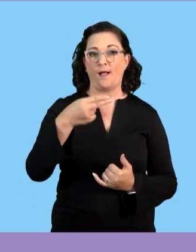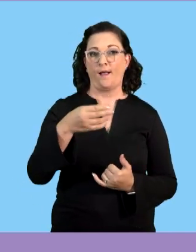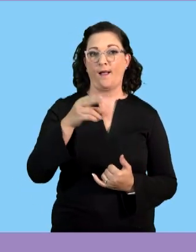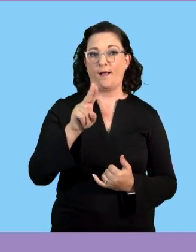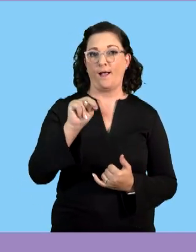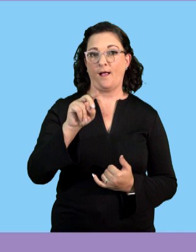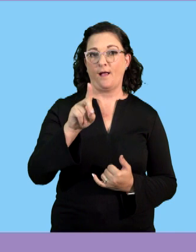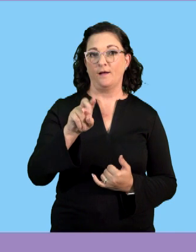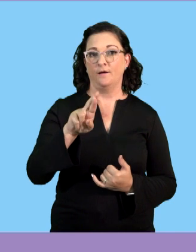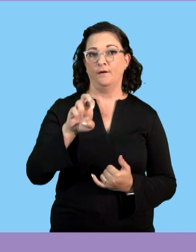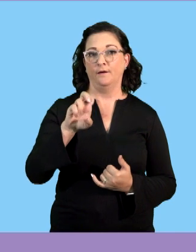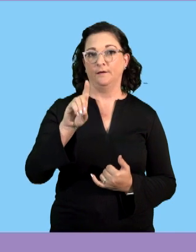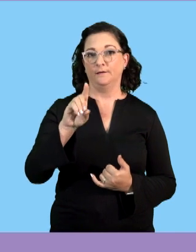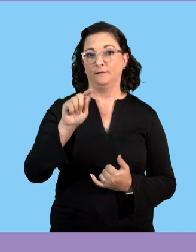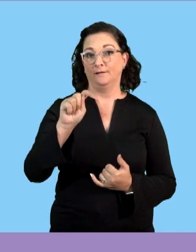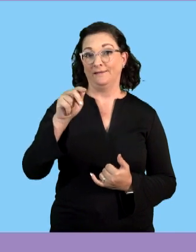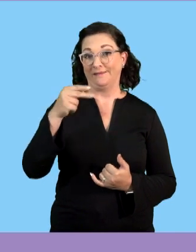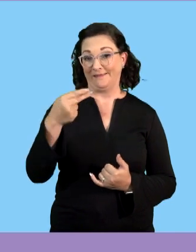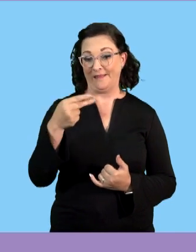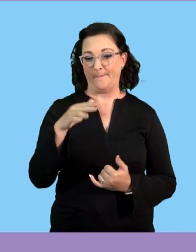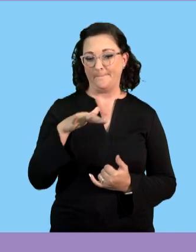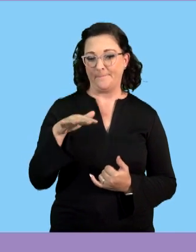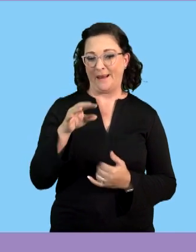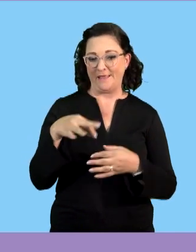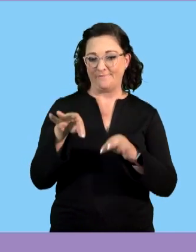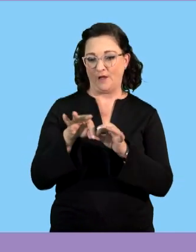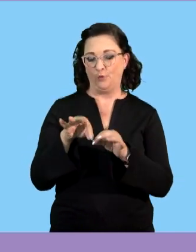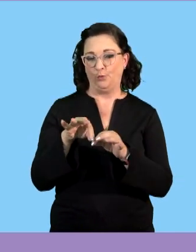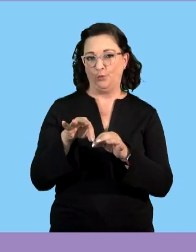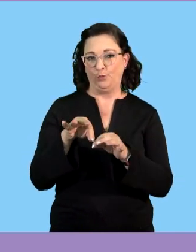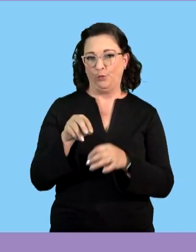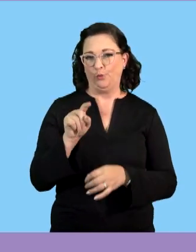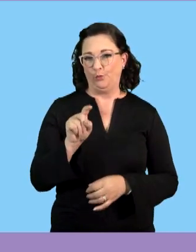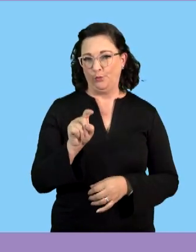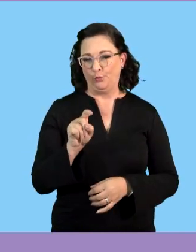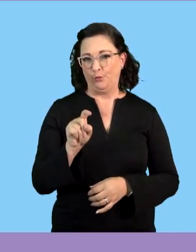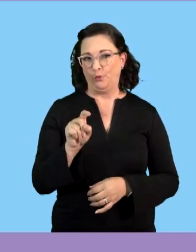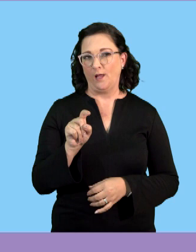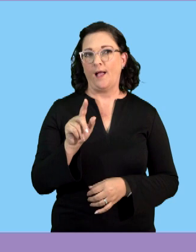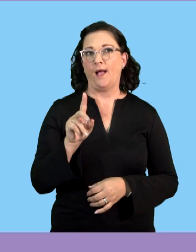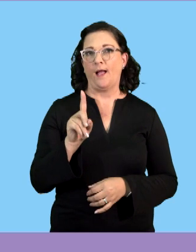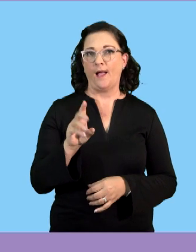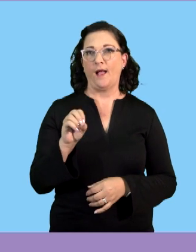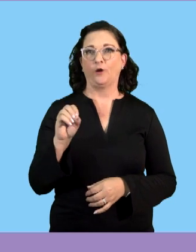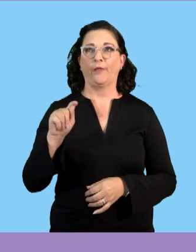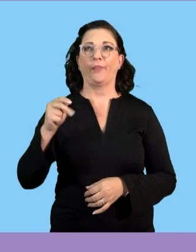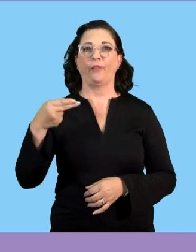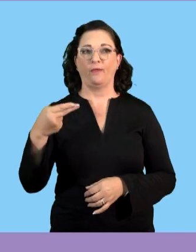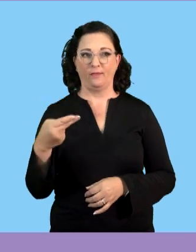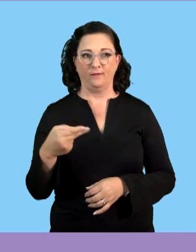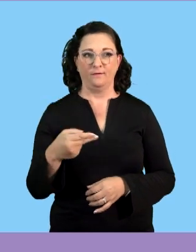100th decimal place. This speaks to place value. 100th. This would be a